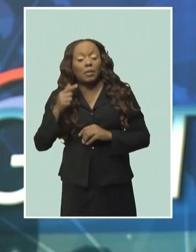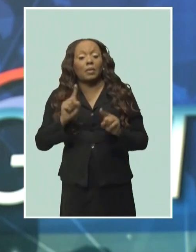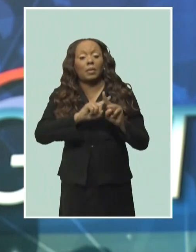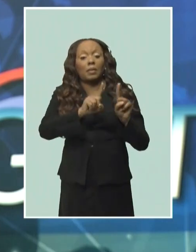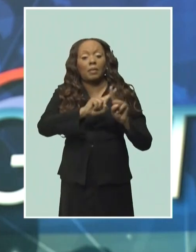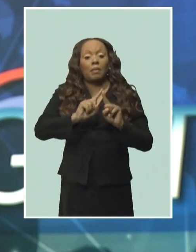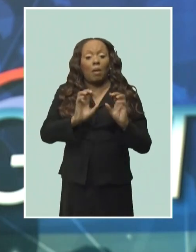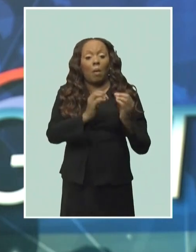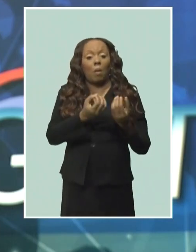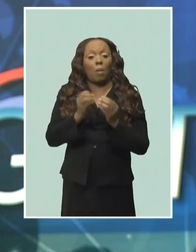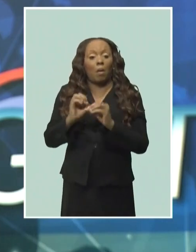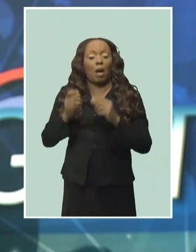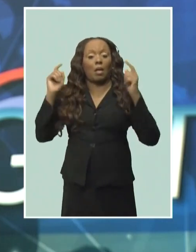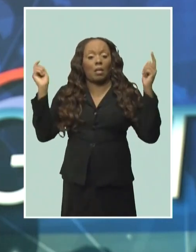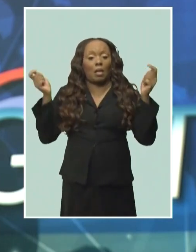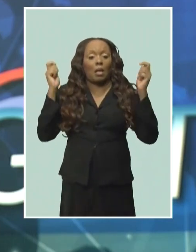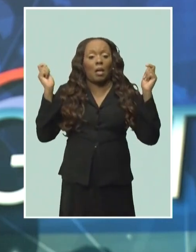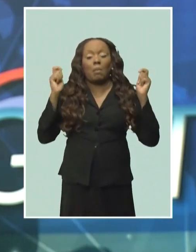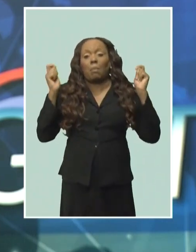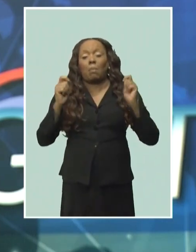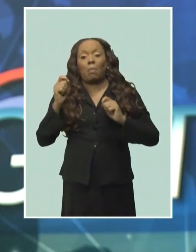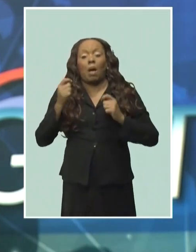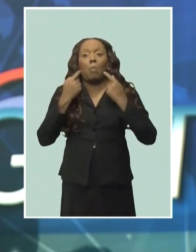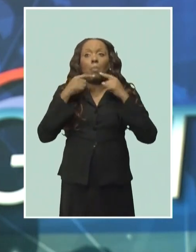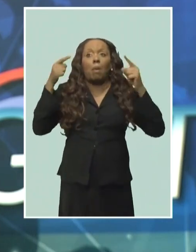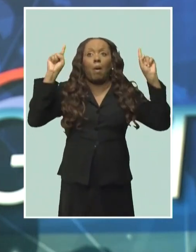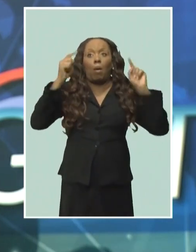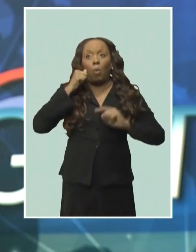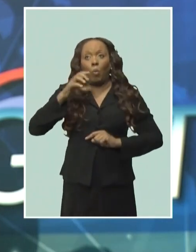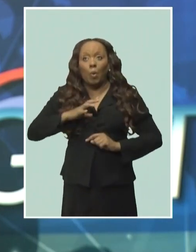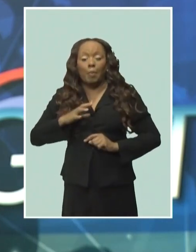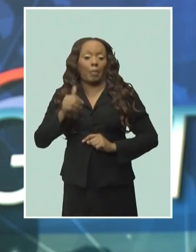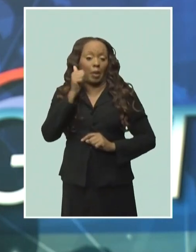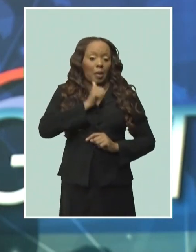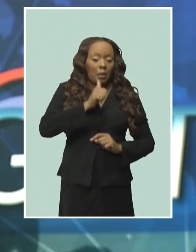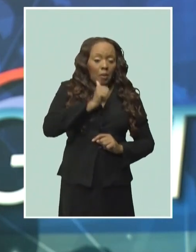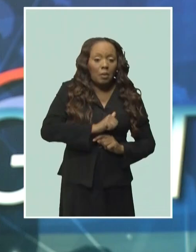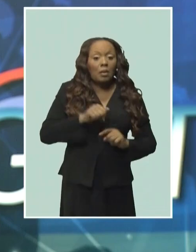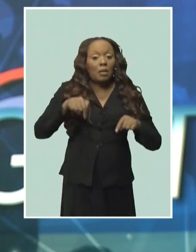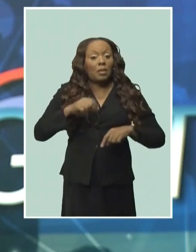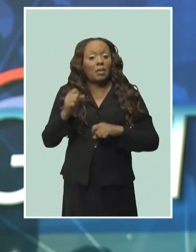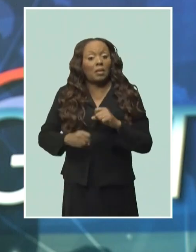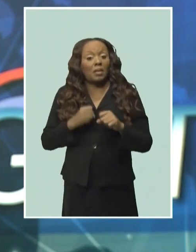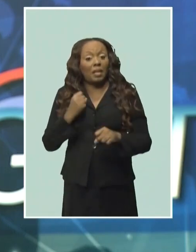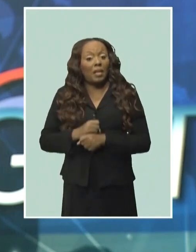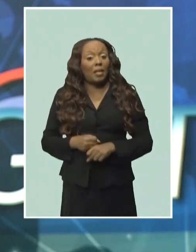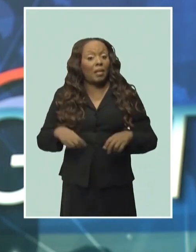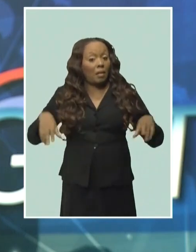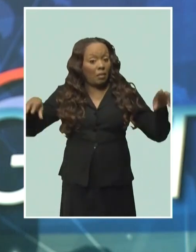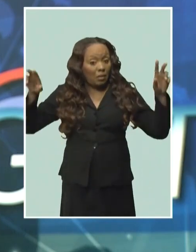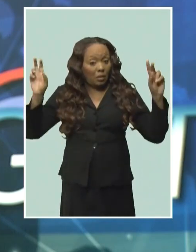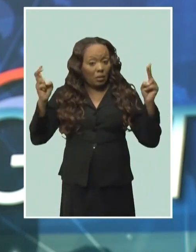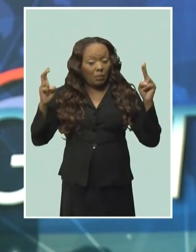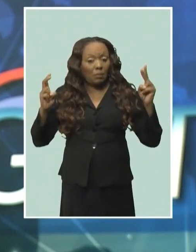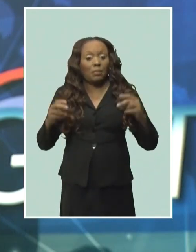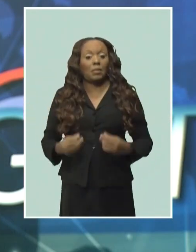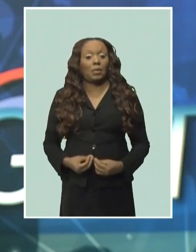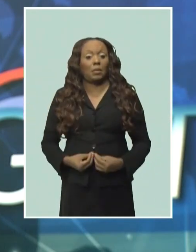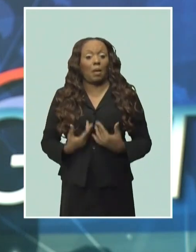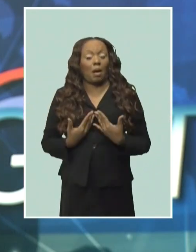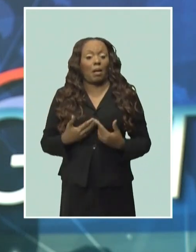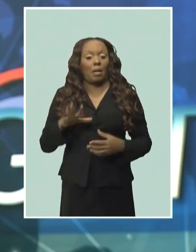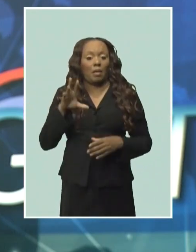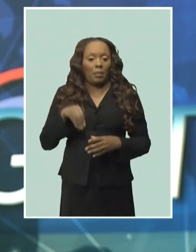and celebrate the remarkable achievements of women and girls. This year's global theme, Inspire Inclusion, highlights that